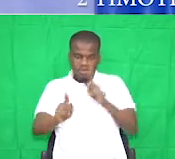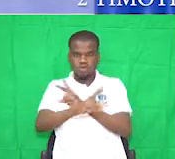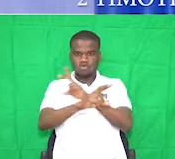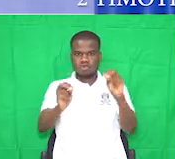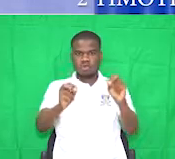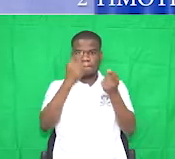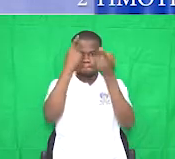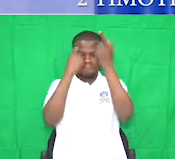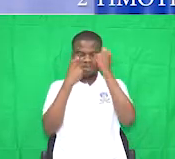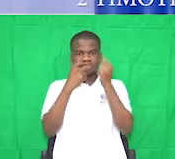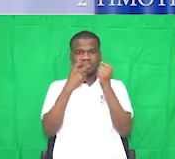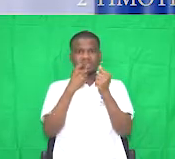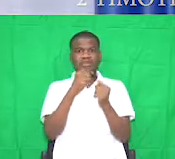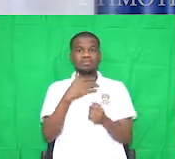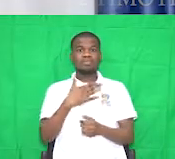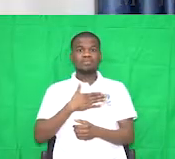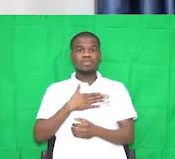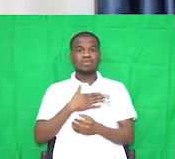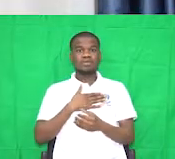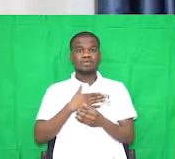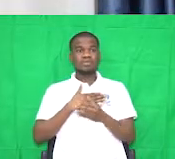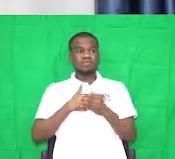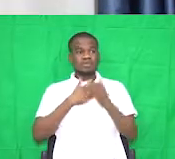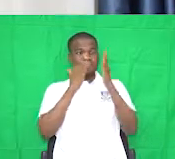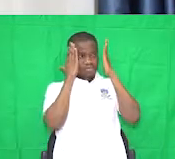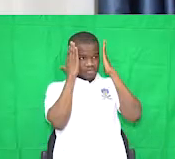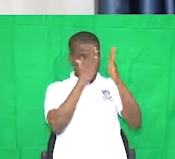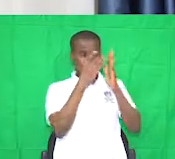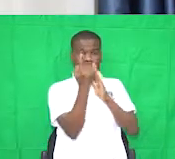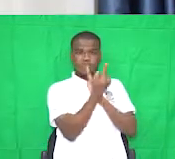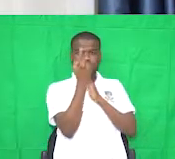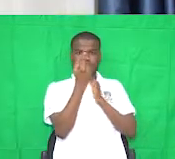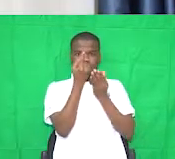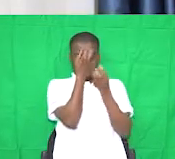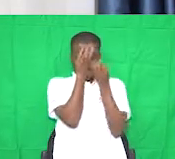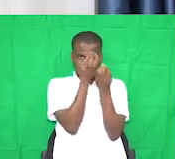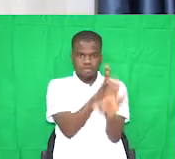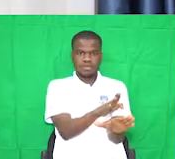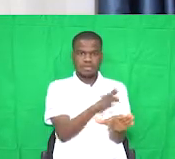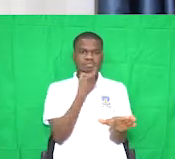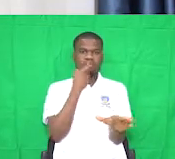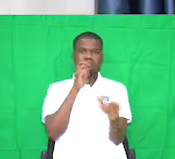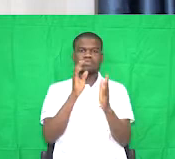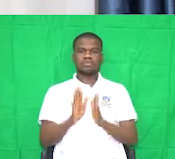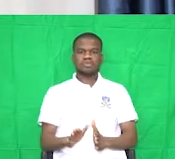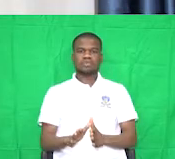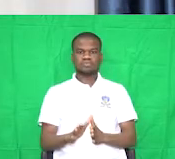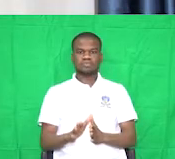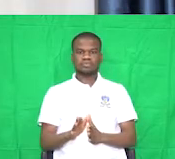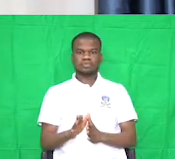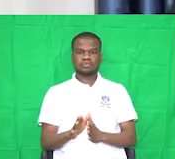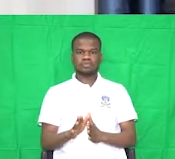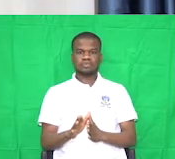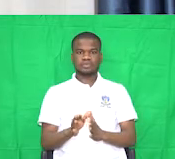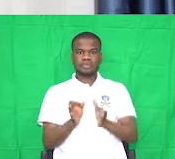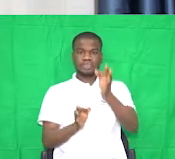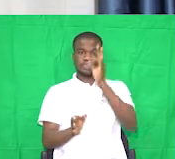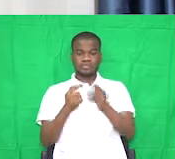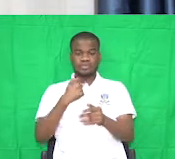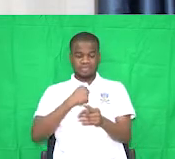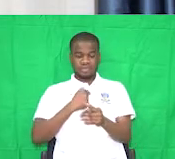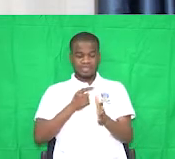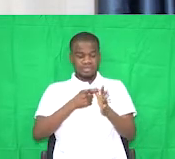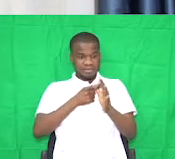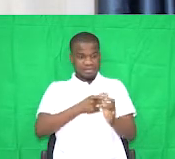aim is to please the commanding officer. And he says similarly, an athlete does not get a crown until he